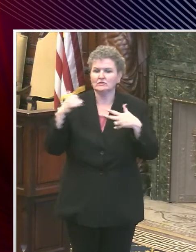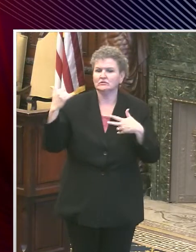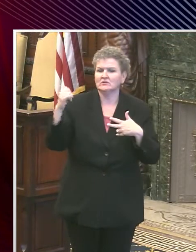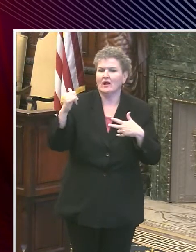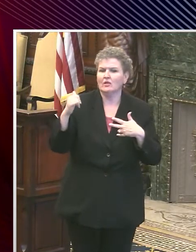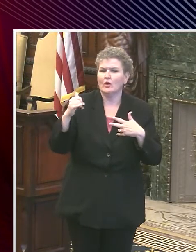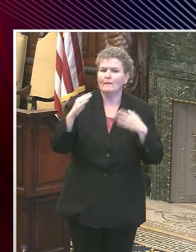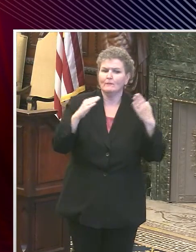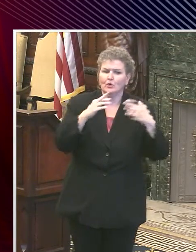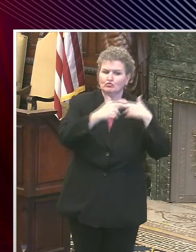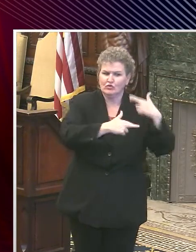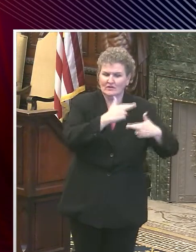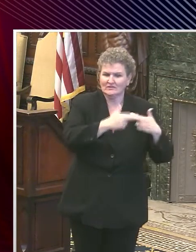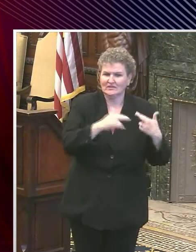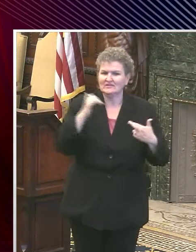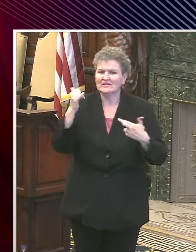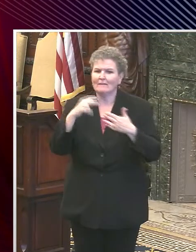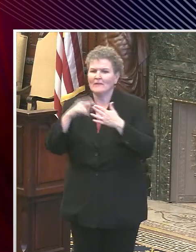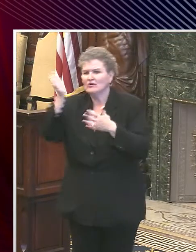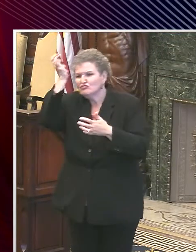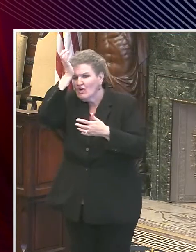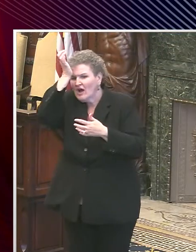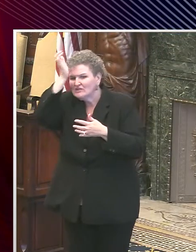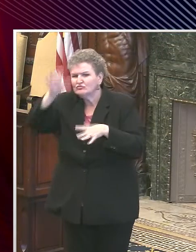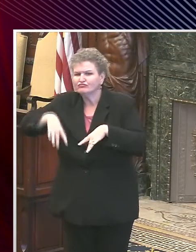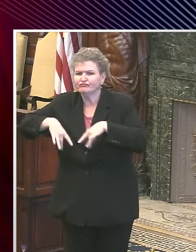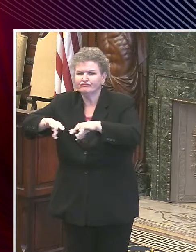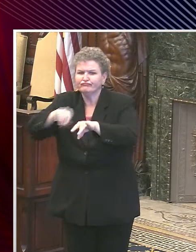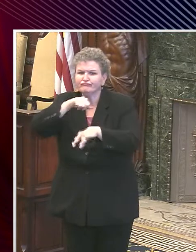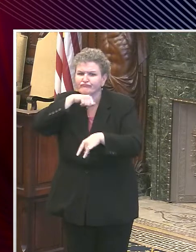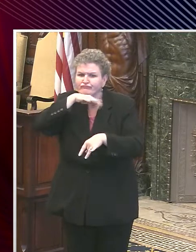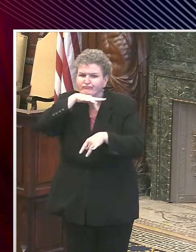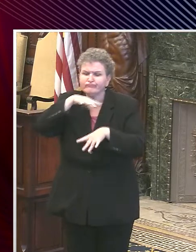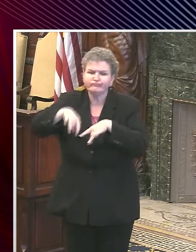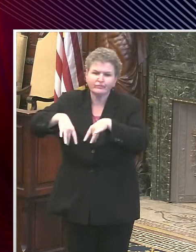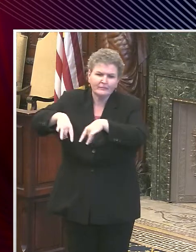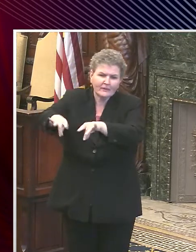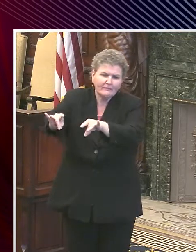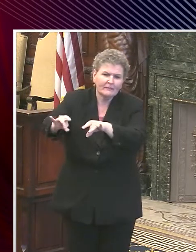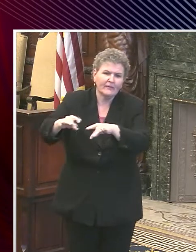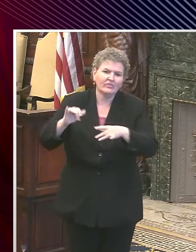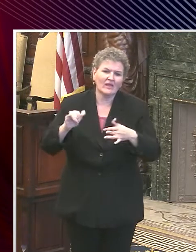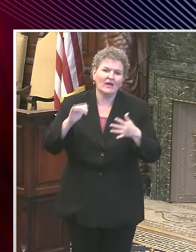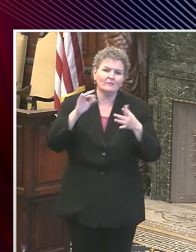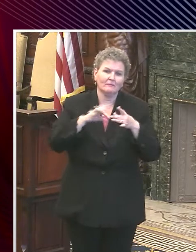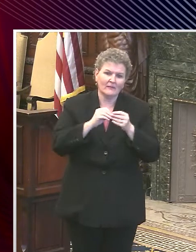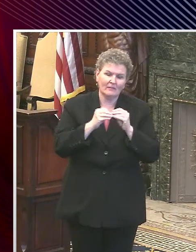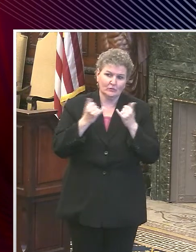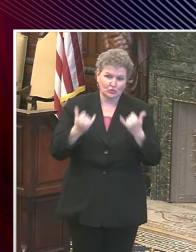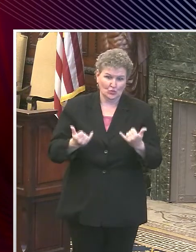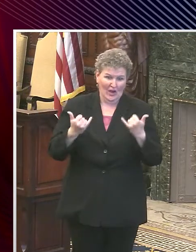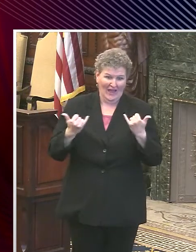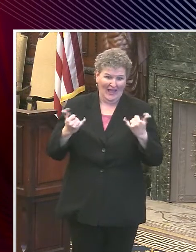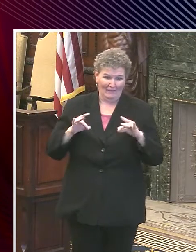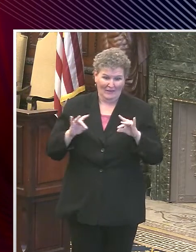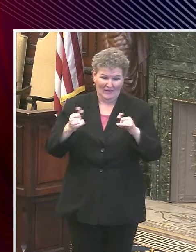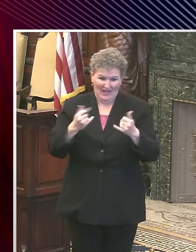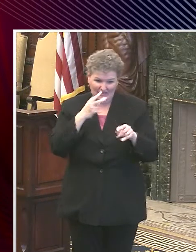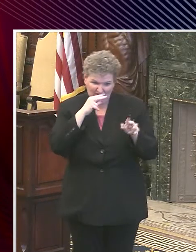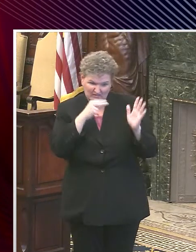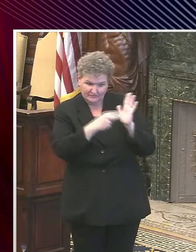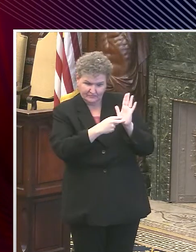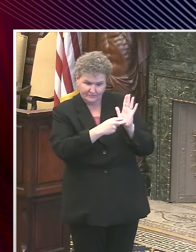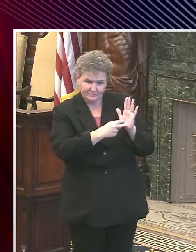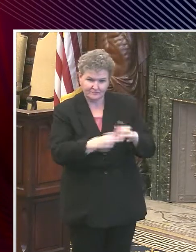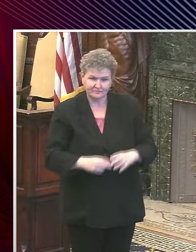a recycling and a rubbish truck that have visited on a route today. The says visited, it doesn't actually see